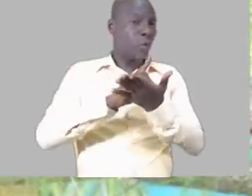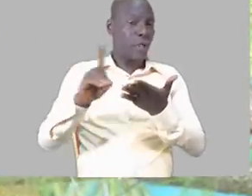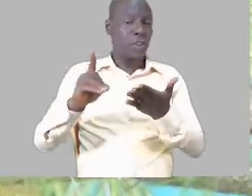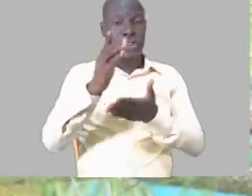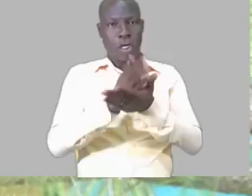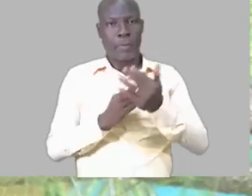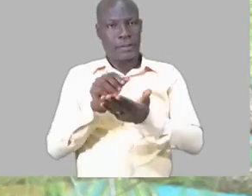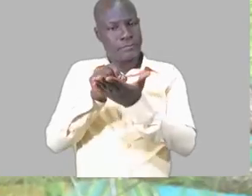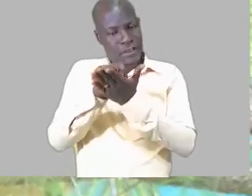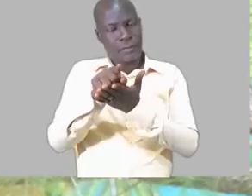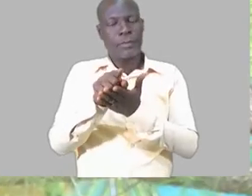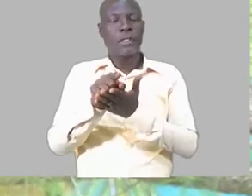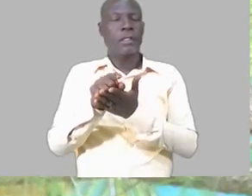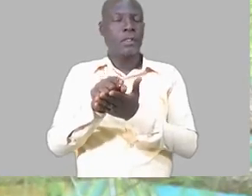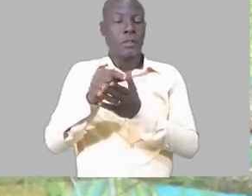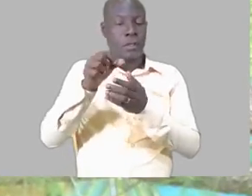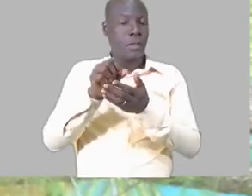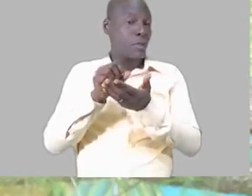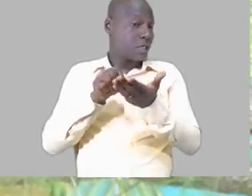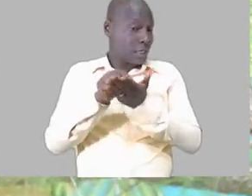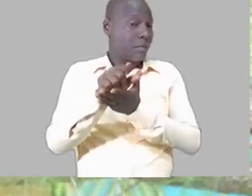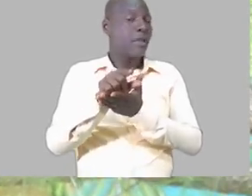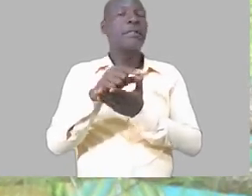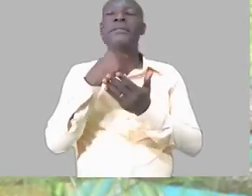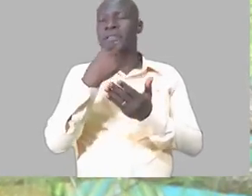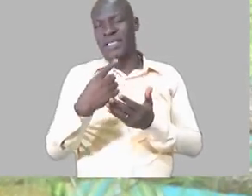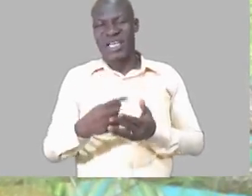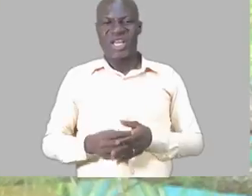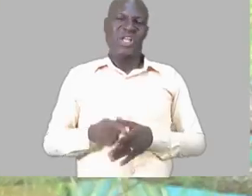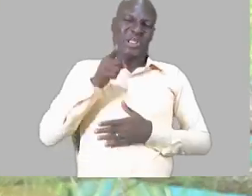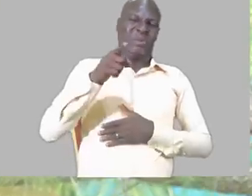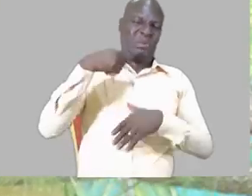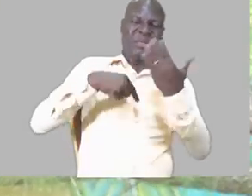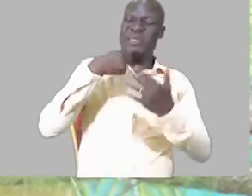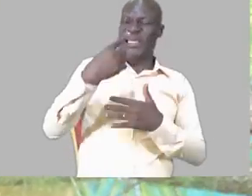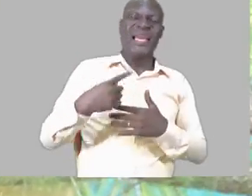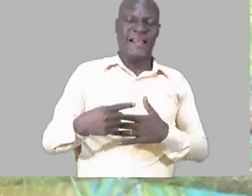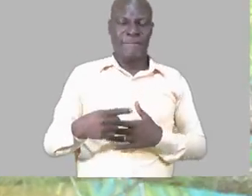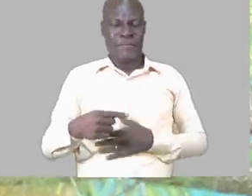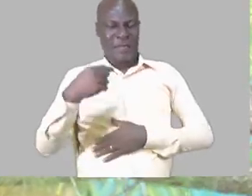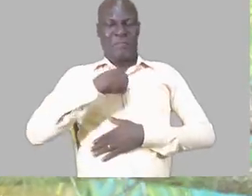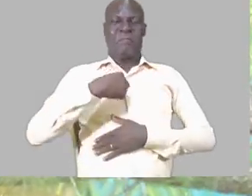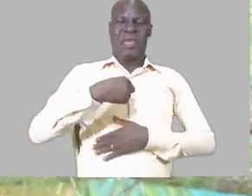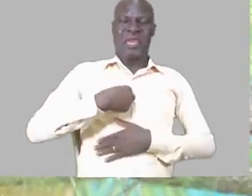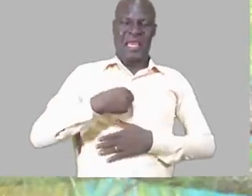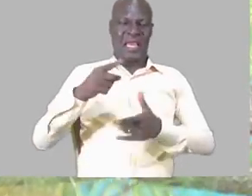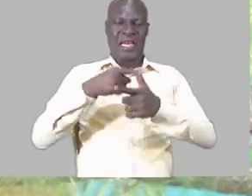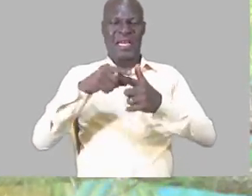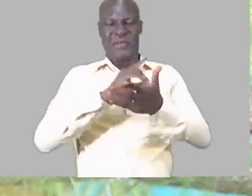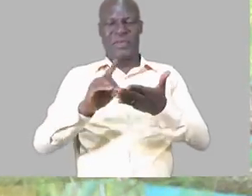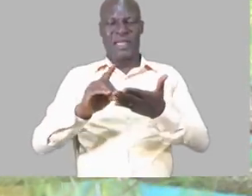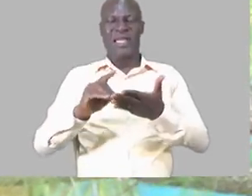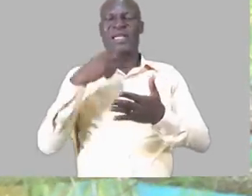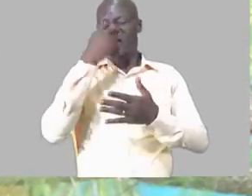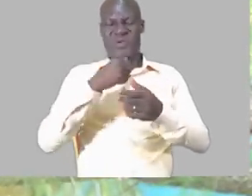I was sending me message na wa se ai asam na wo kan ye no sa next week wo